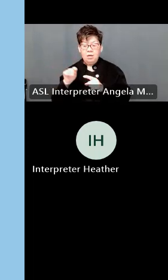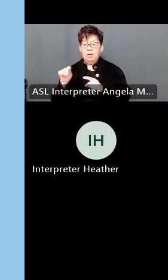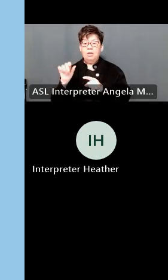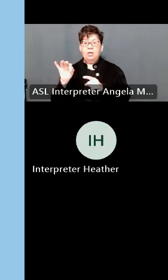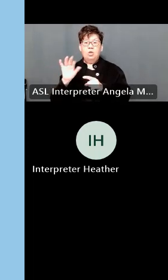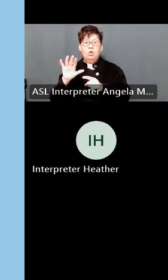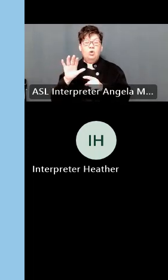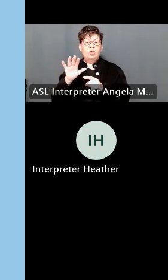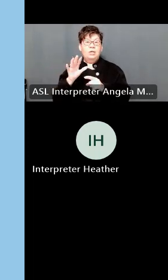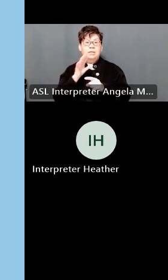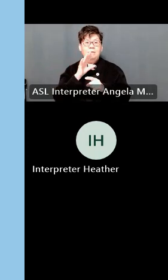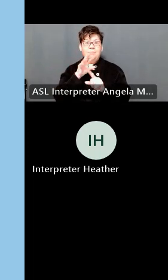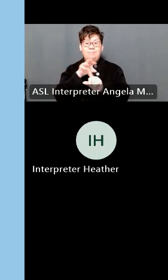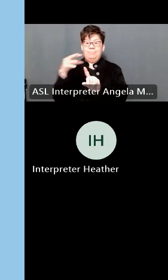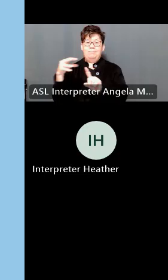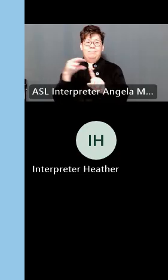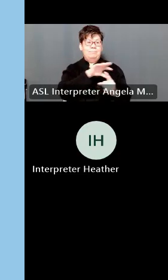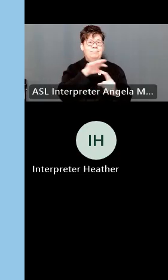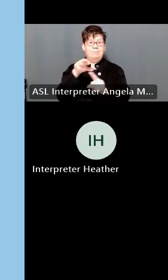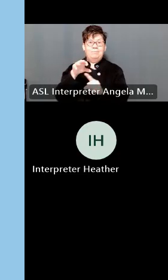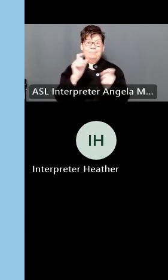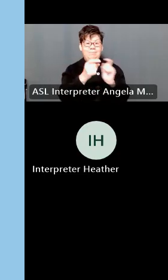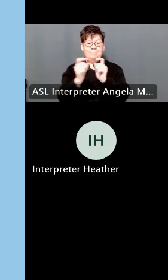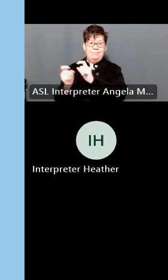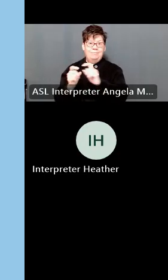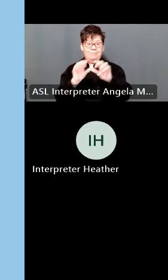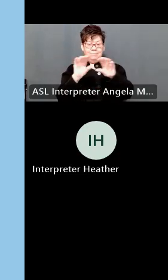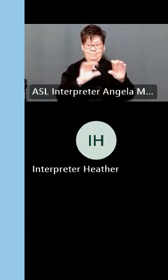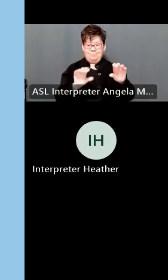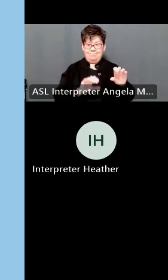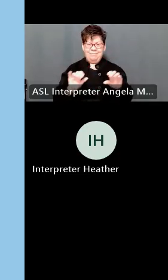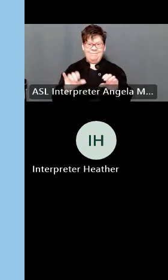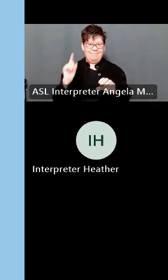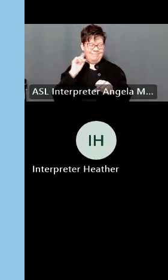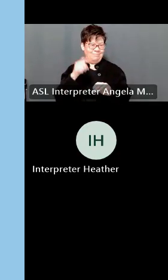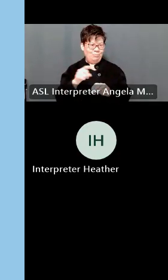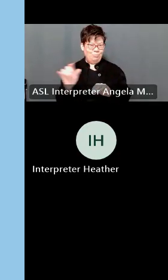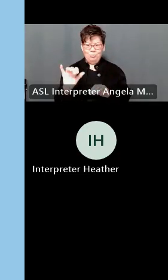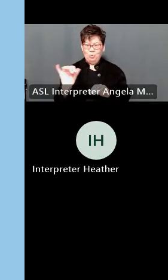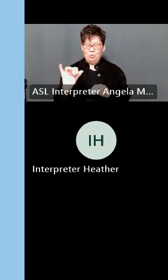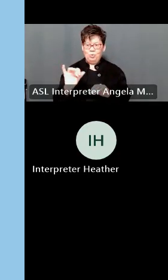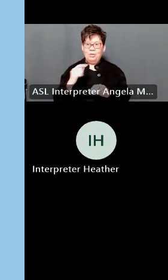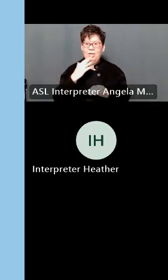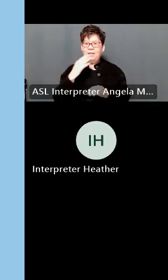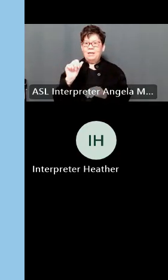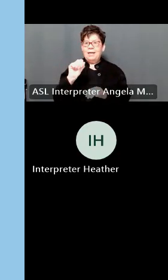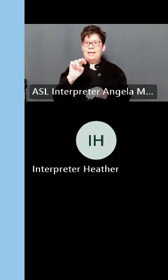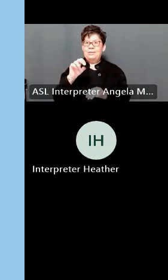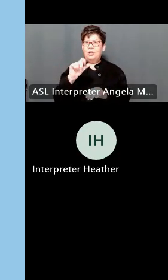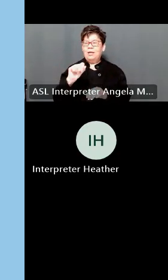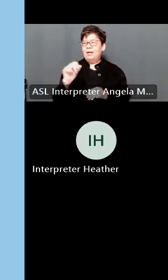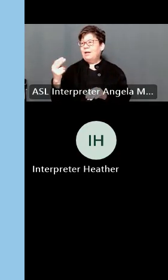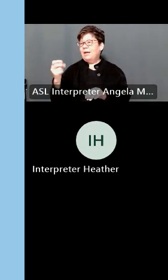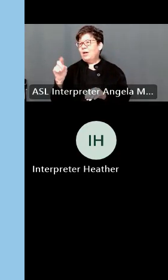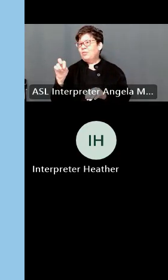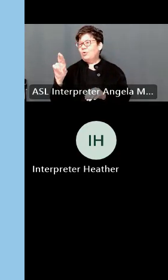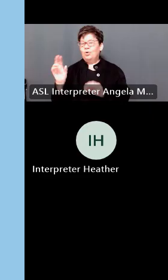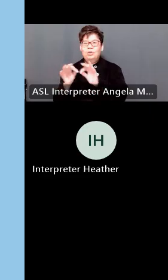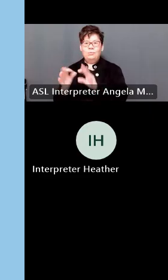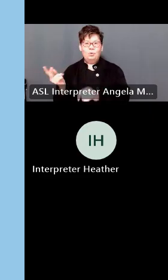your speaker view to see all of the speakers at the same time. I also want to thank Angela and Heather for being here with